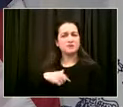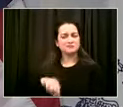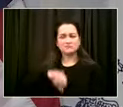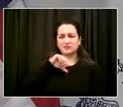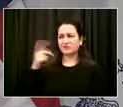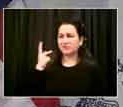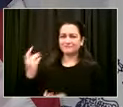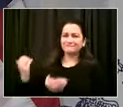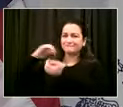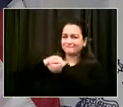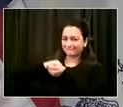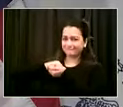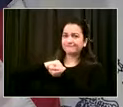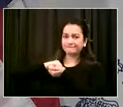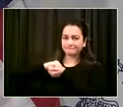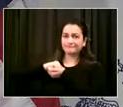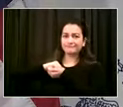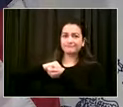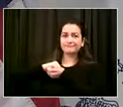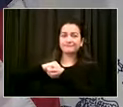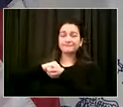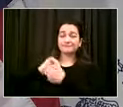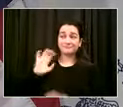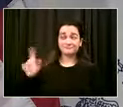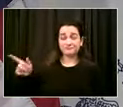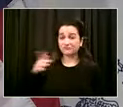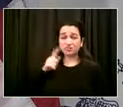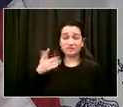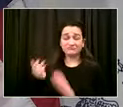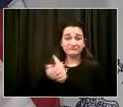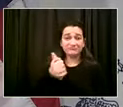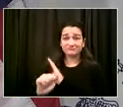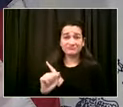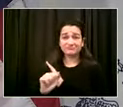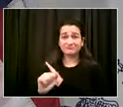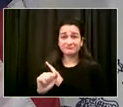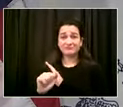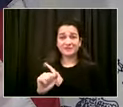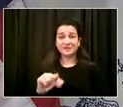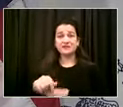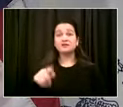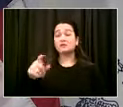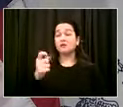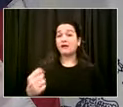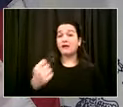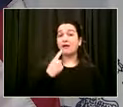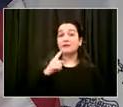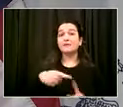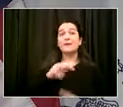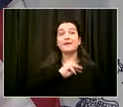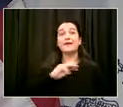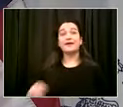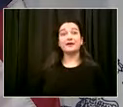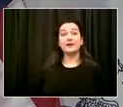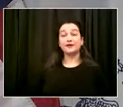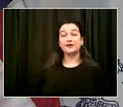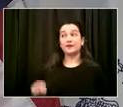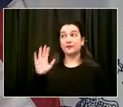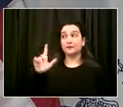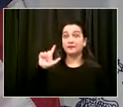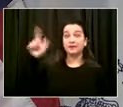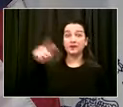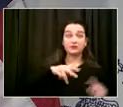with a clear roadmap. New administration can pick it up and work with it, of course, make whatever modifications they deem appropriate.